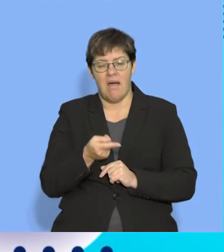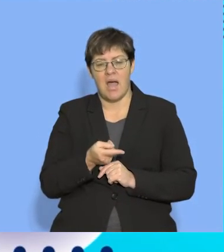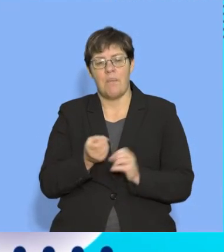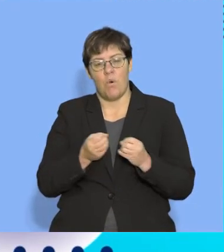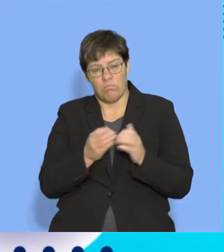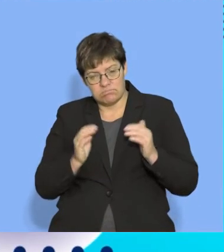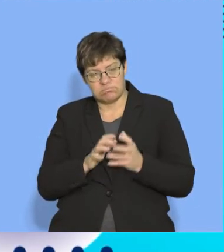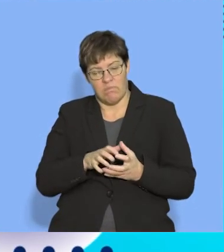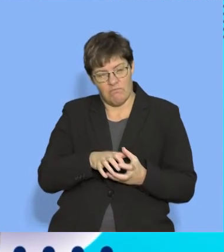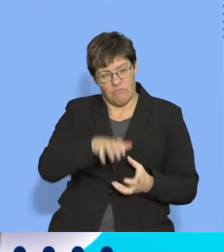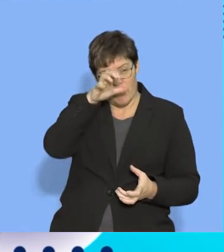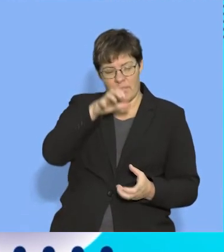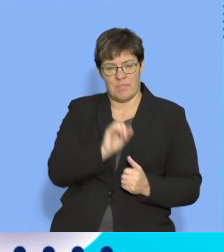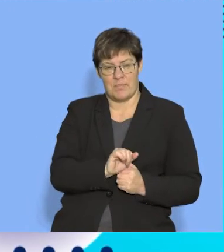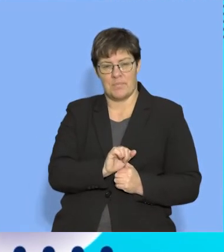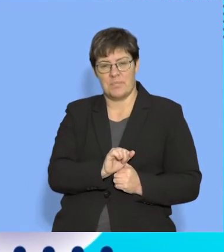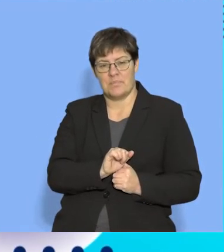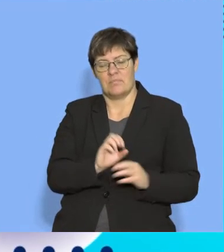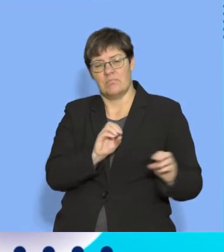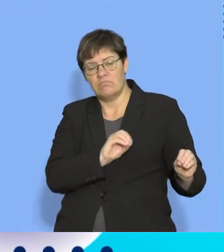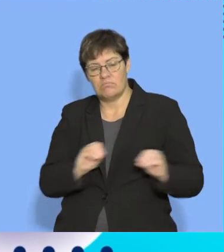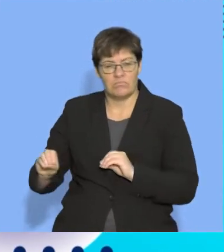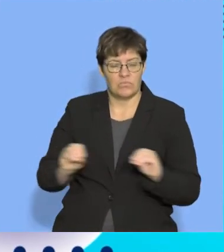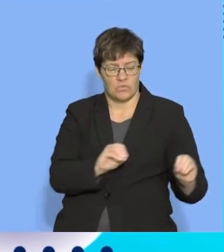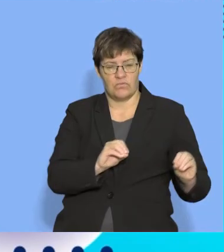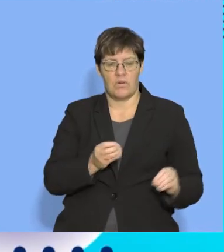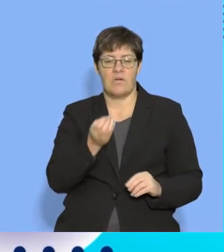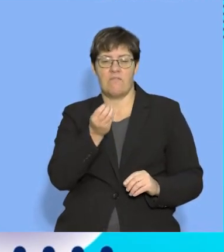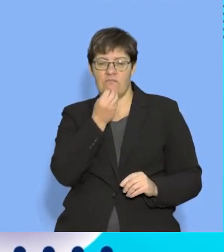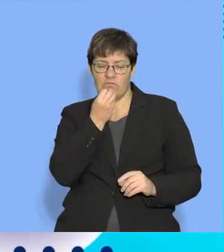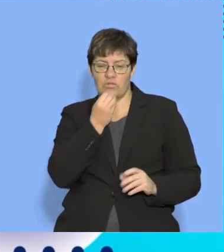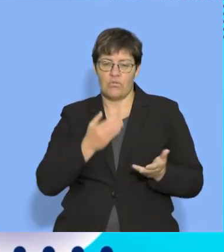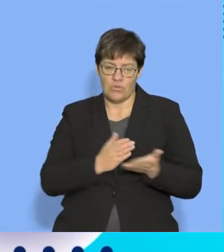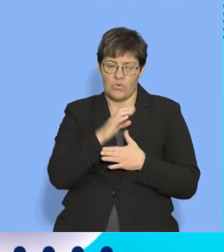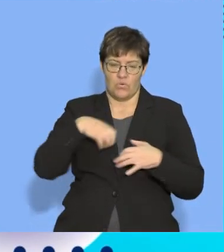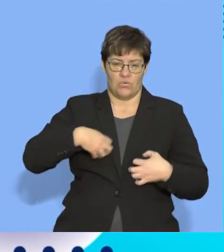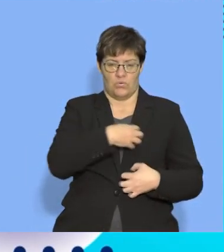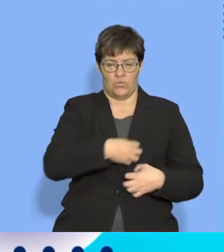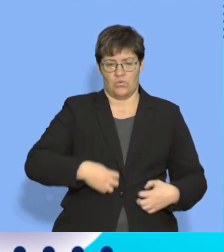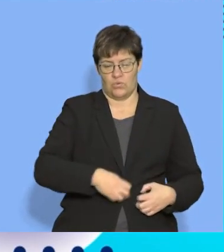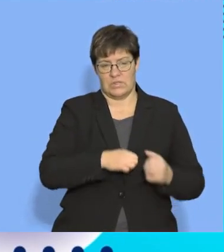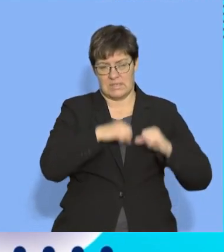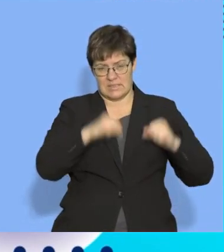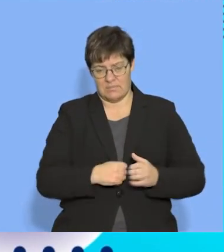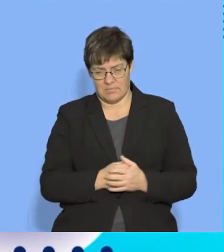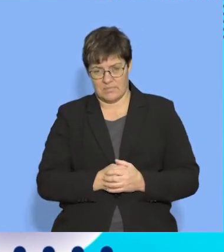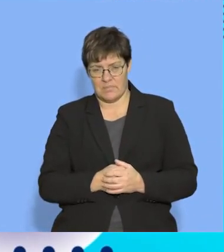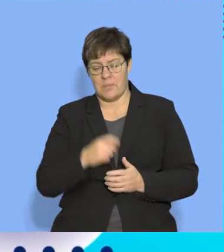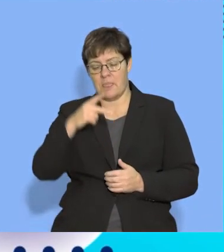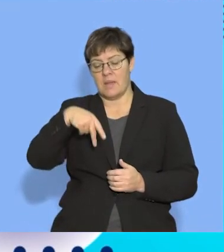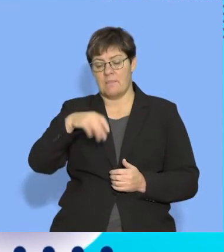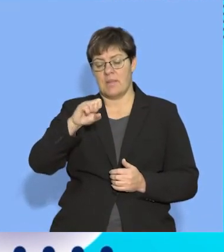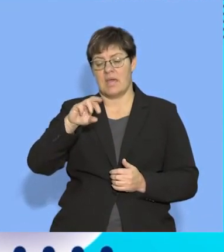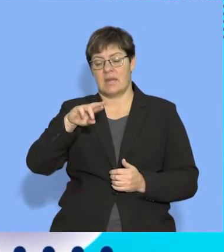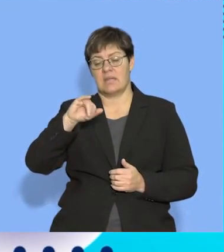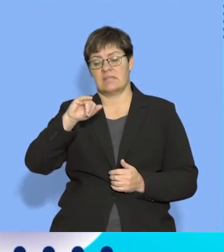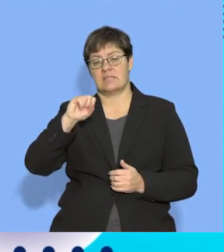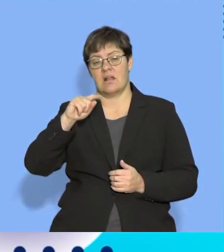those are important in increasing the volume of movement of food throughout your digestive system. And this